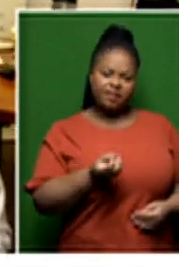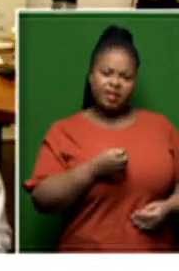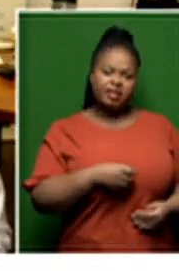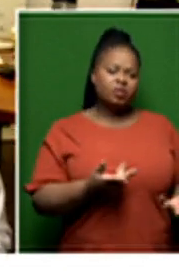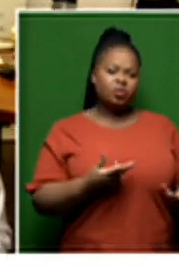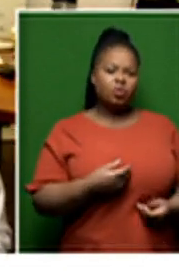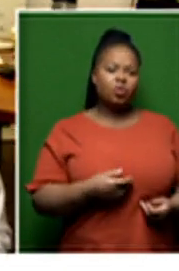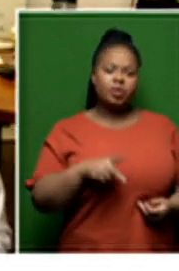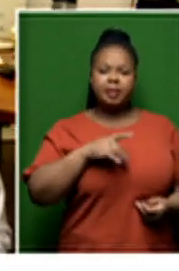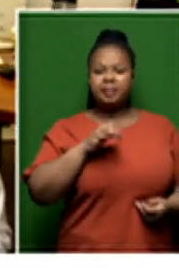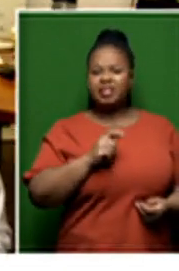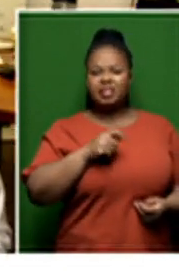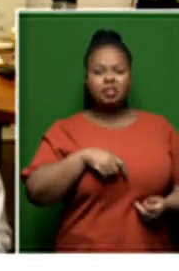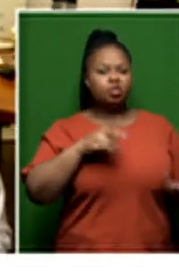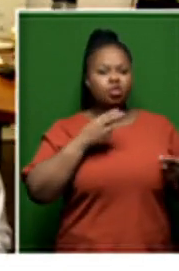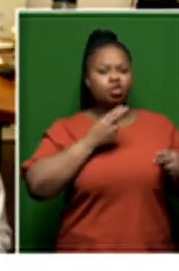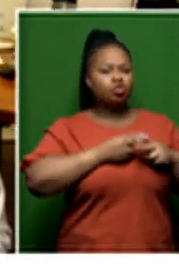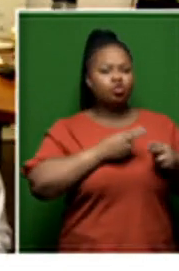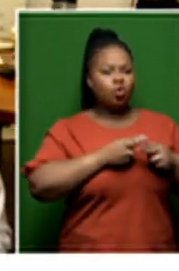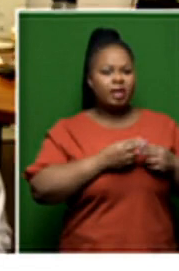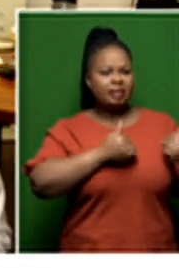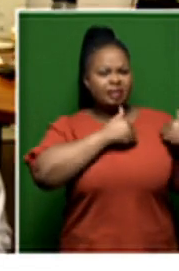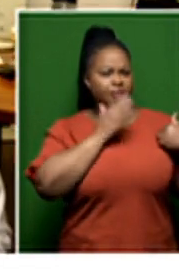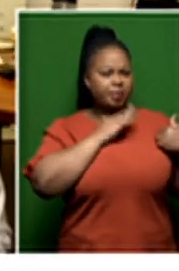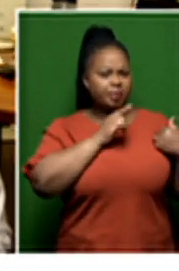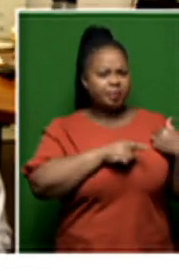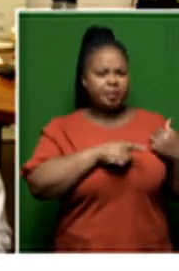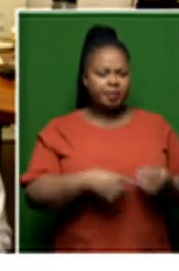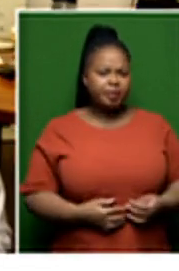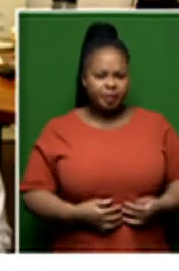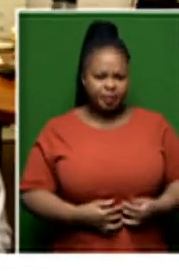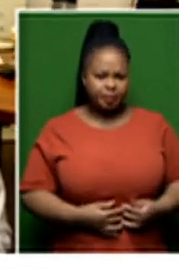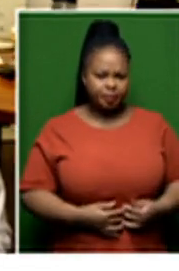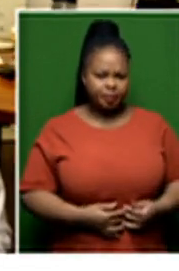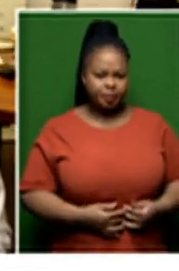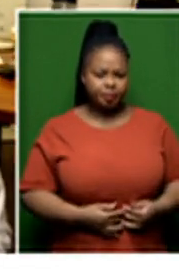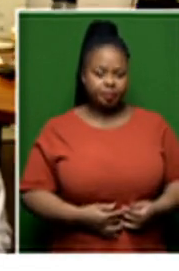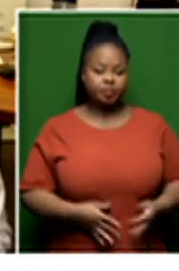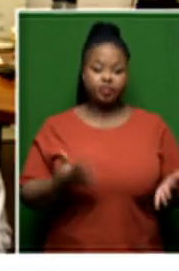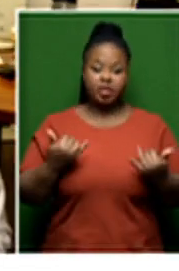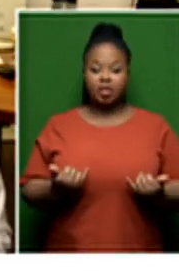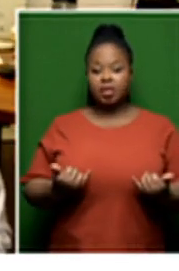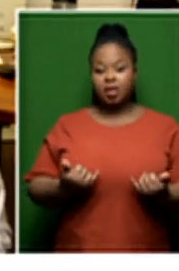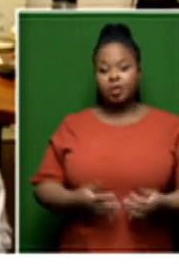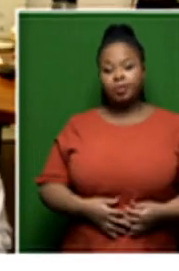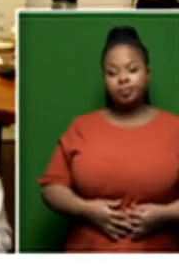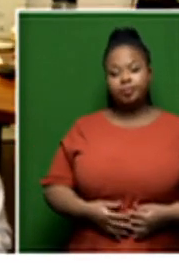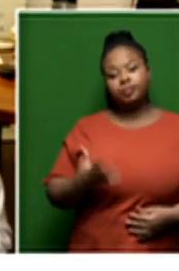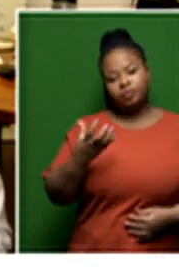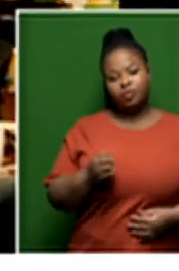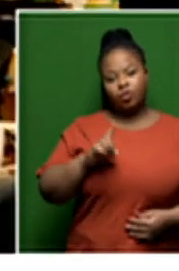or just unsafe toilets do we still have today, Mr. Mhlanga? Well, right now we have